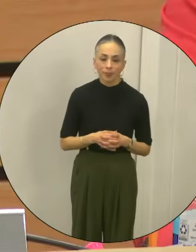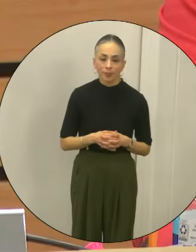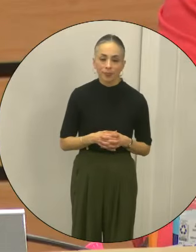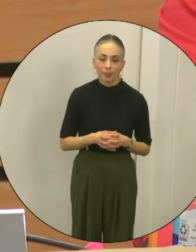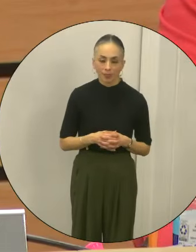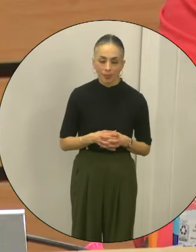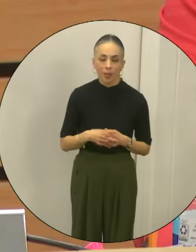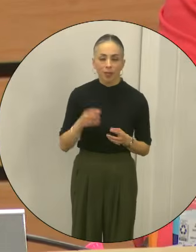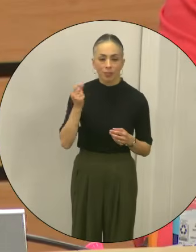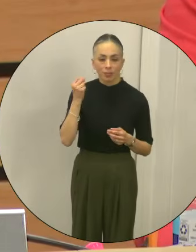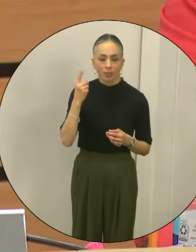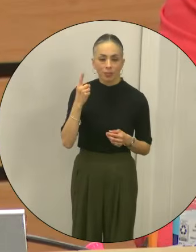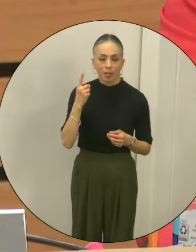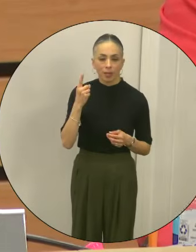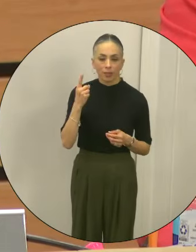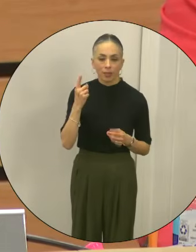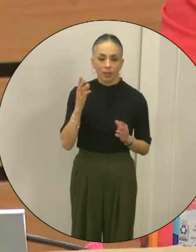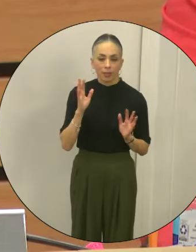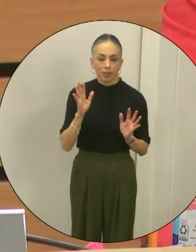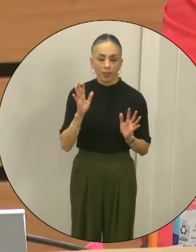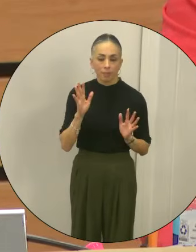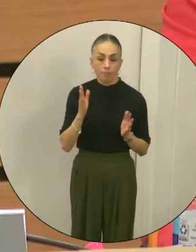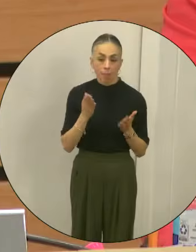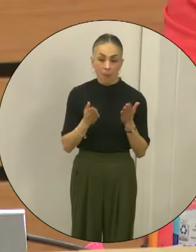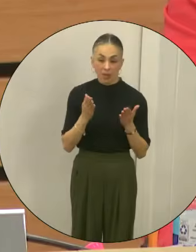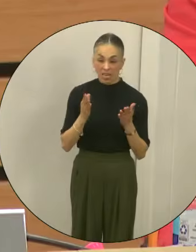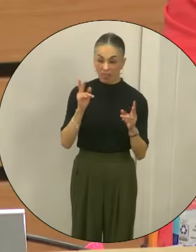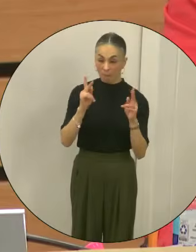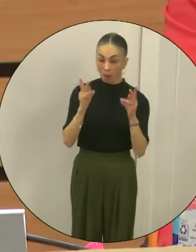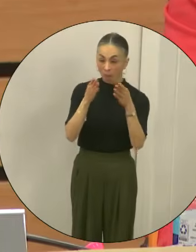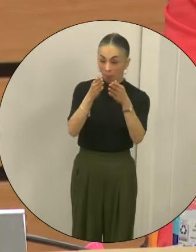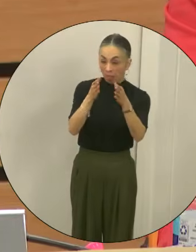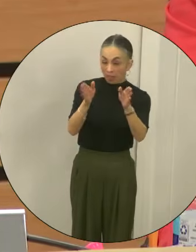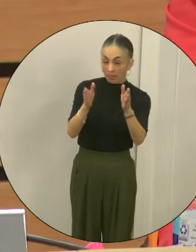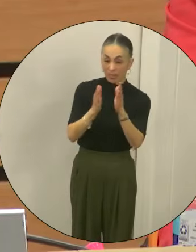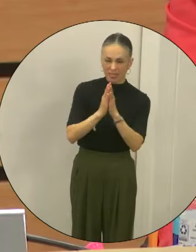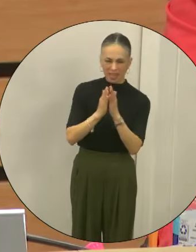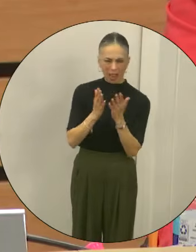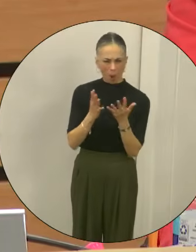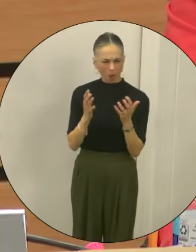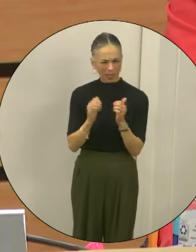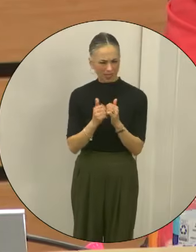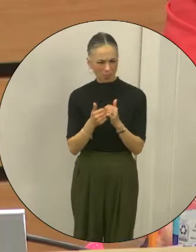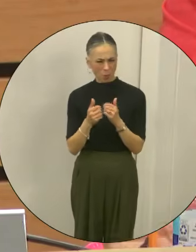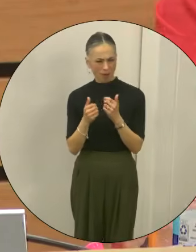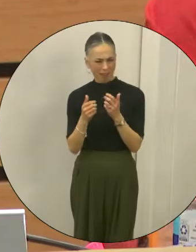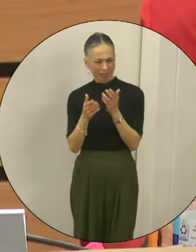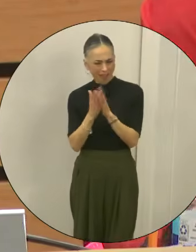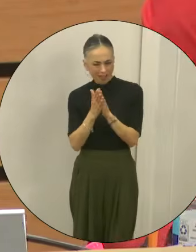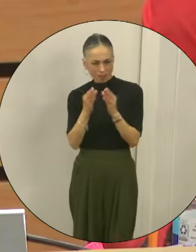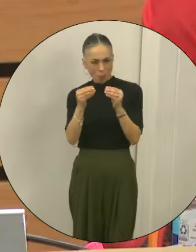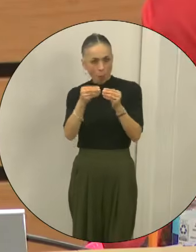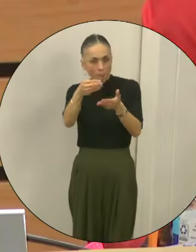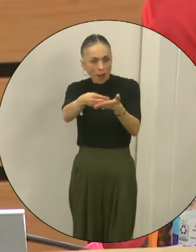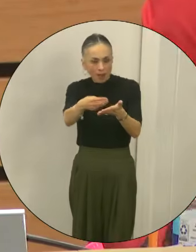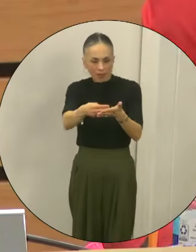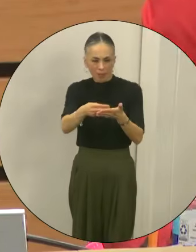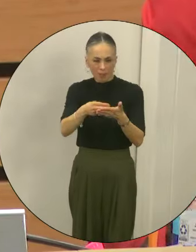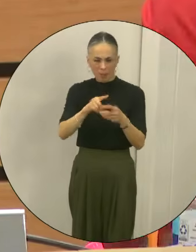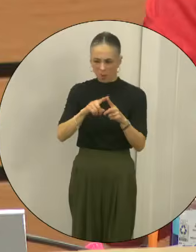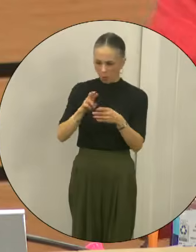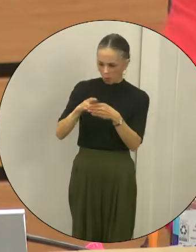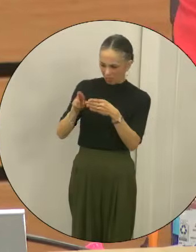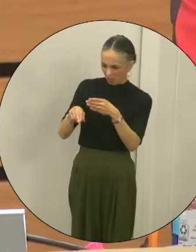I understand where maybe the public is wondering, how can you ask for more money if you're having low results, if you